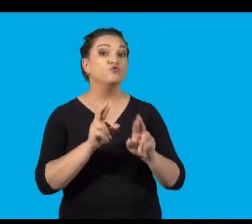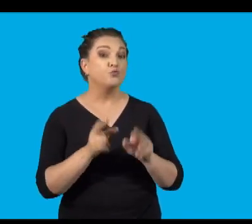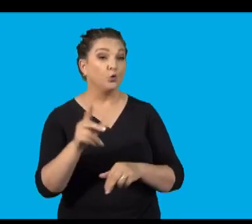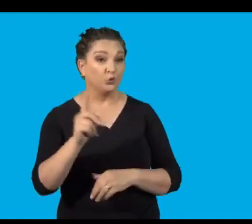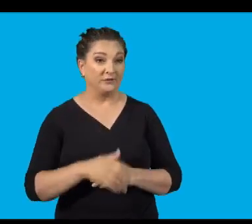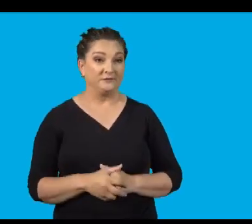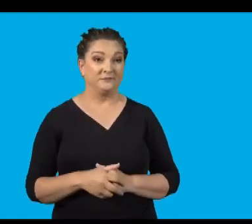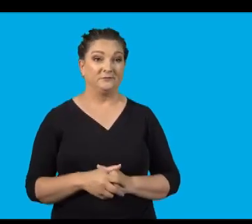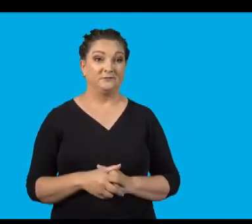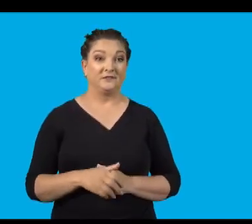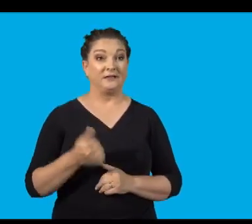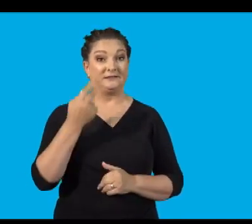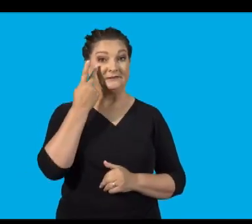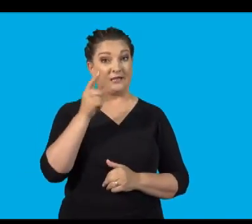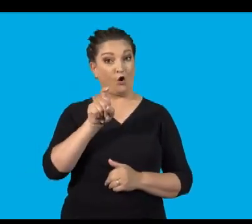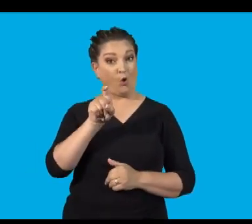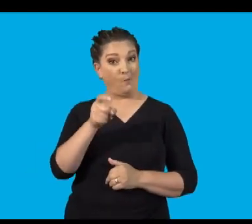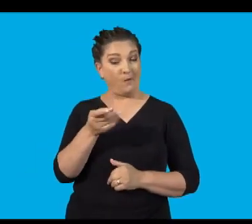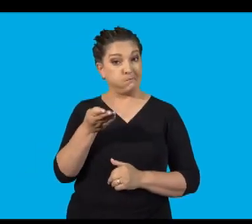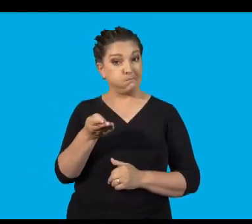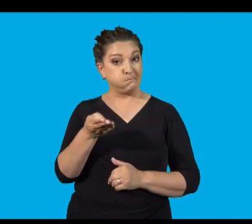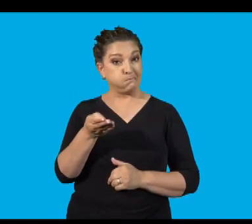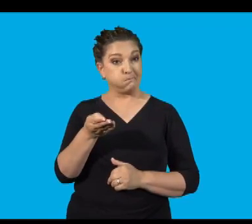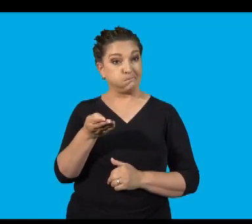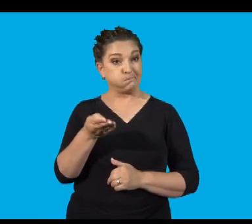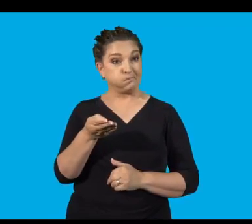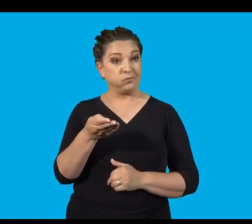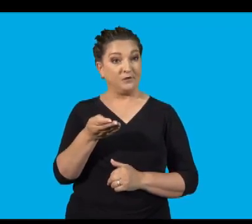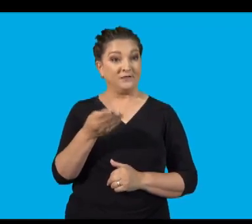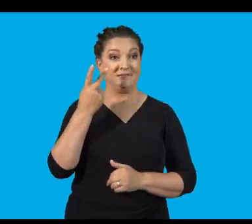responses, we're going to identify, look, there's your comma,